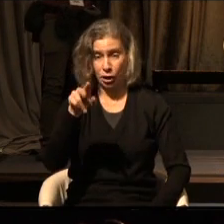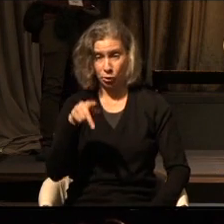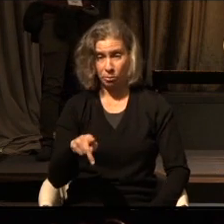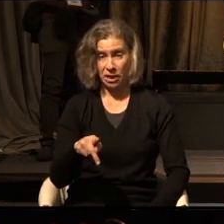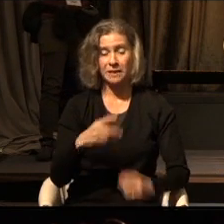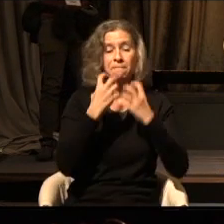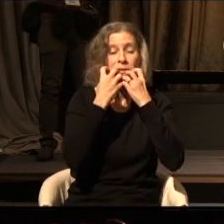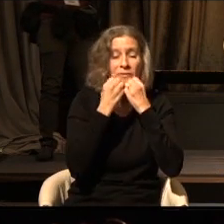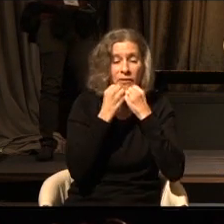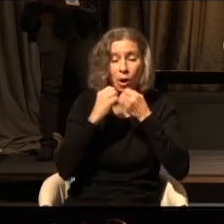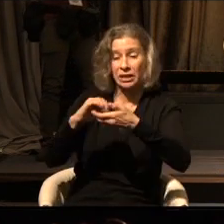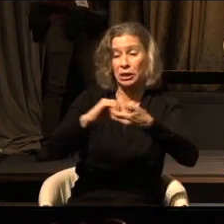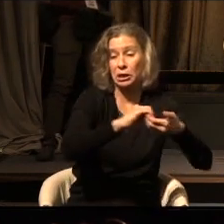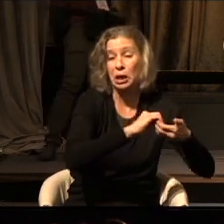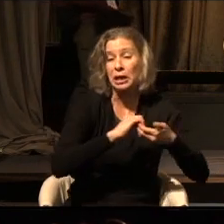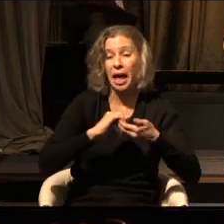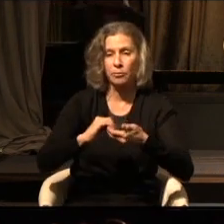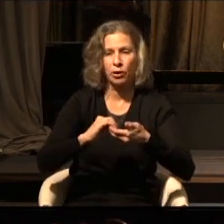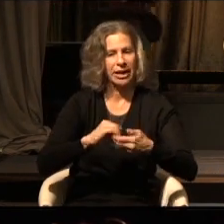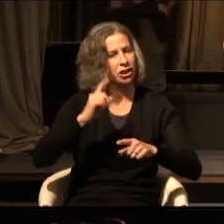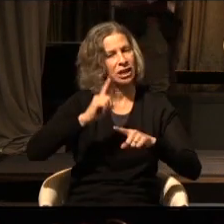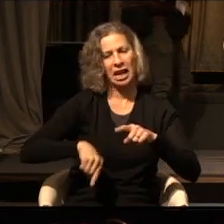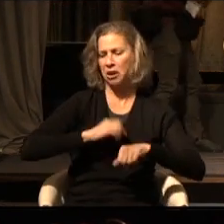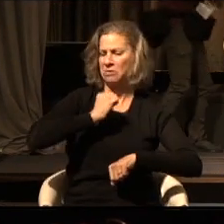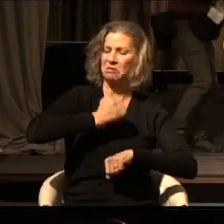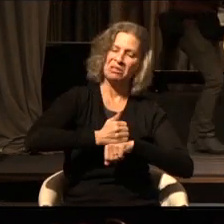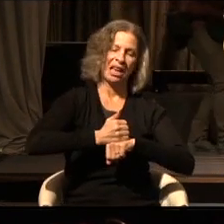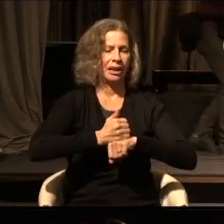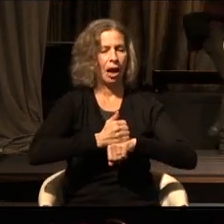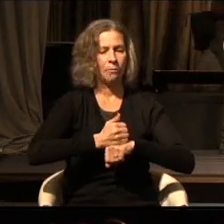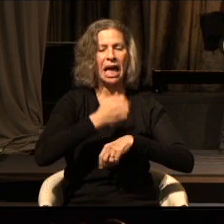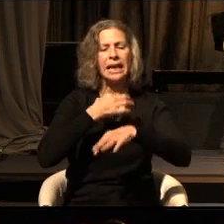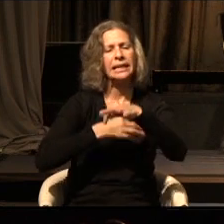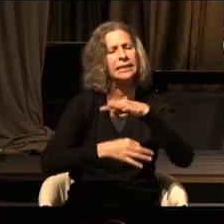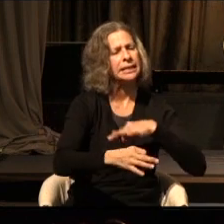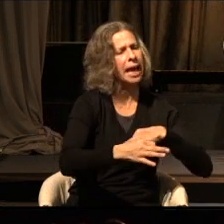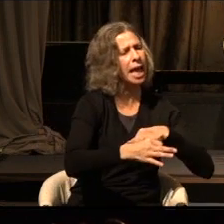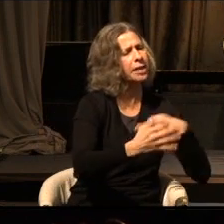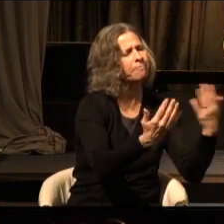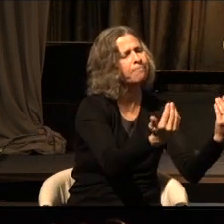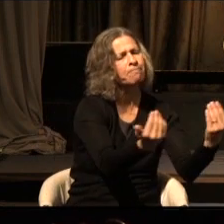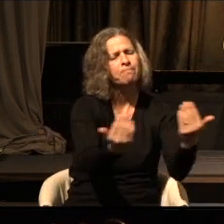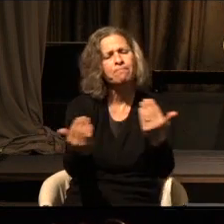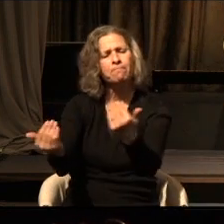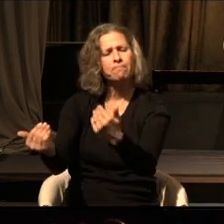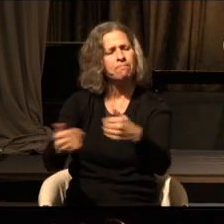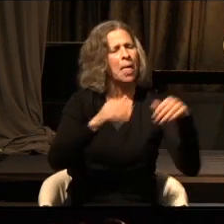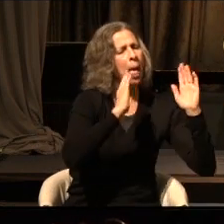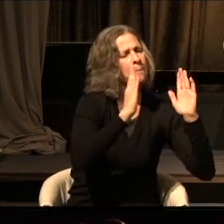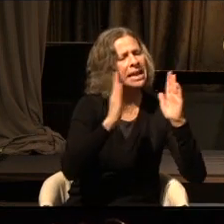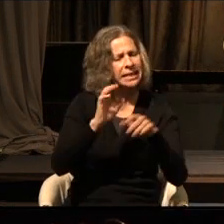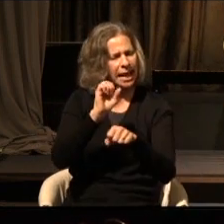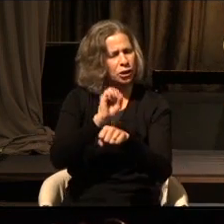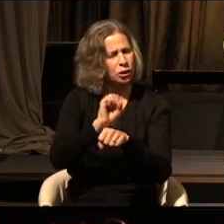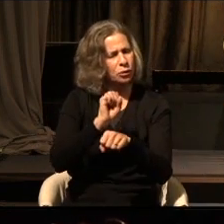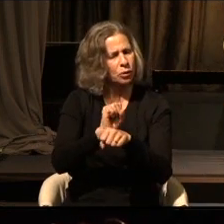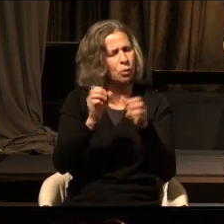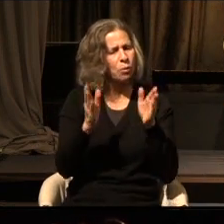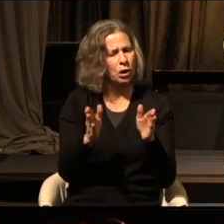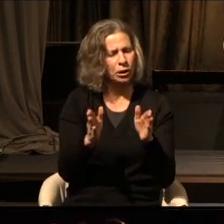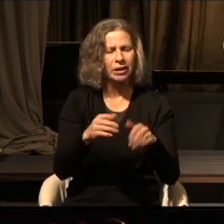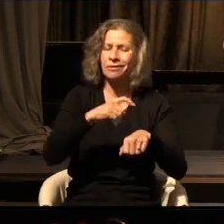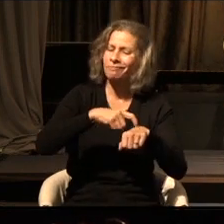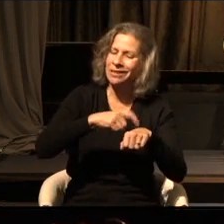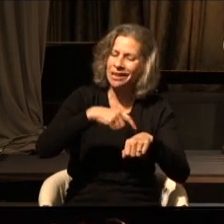regional collaboration can't be prescriptive. We have to listen to the people doing the work where the work is happening, which takes time.